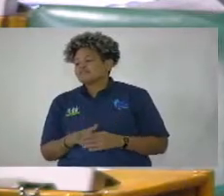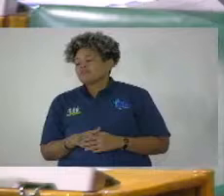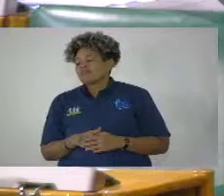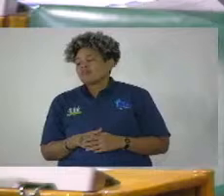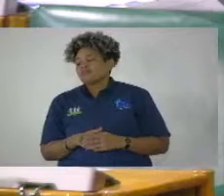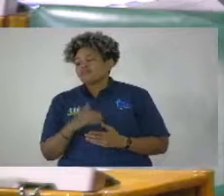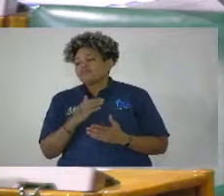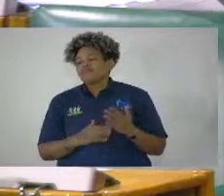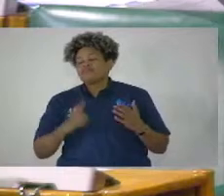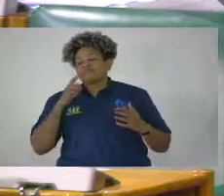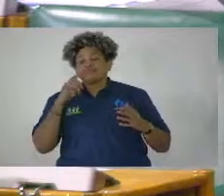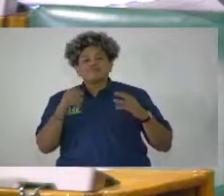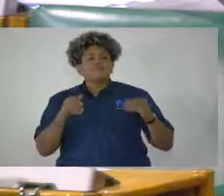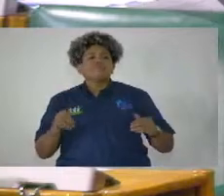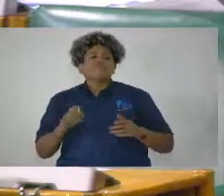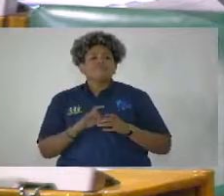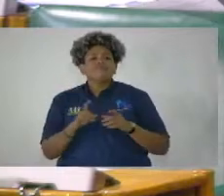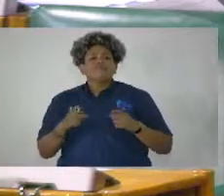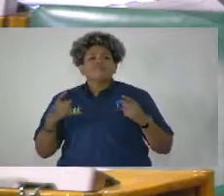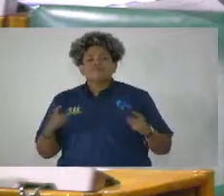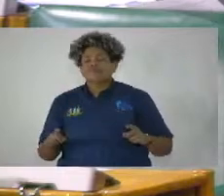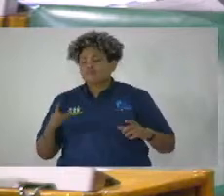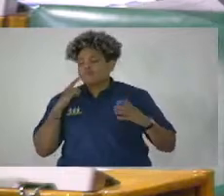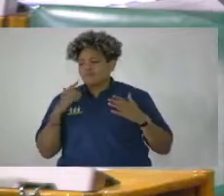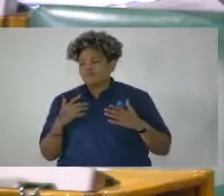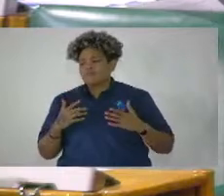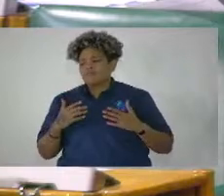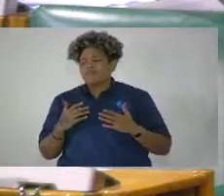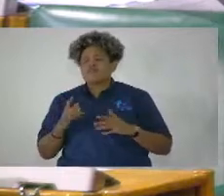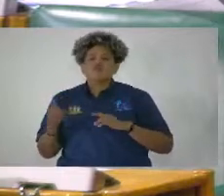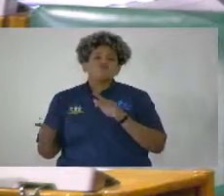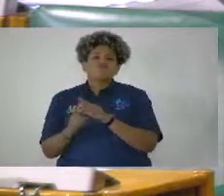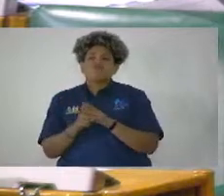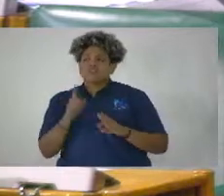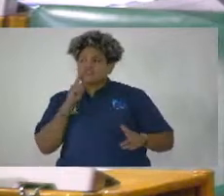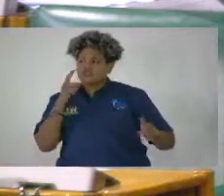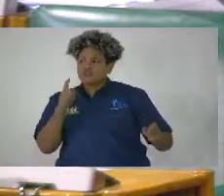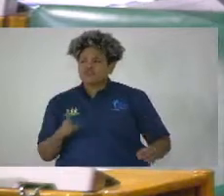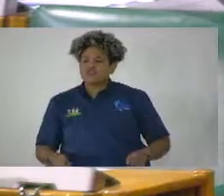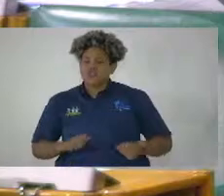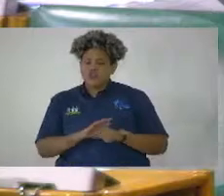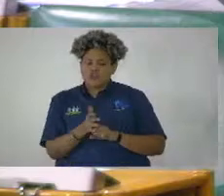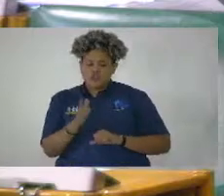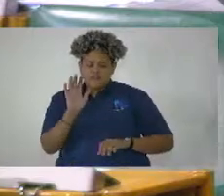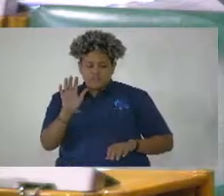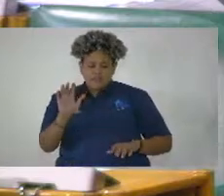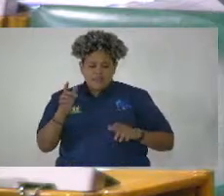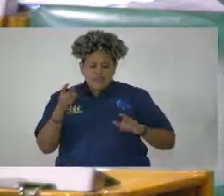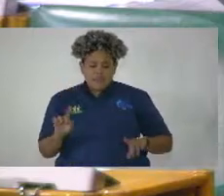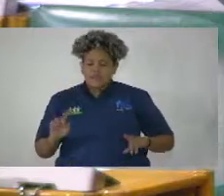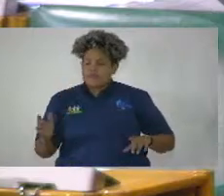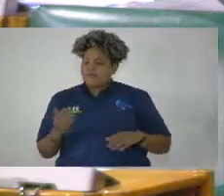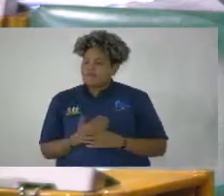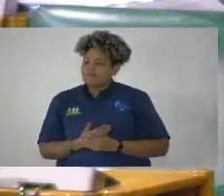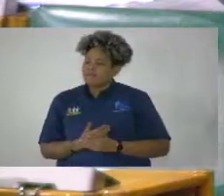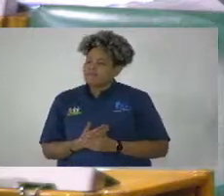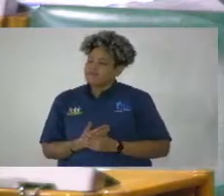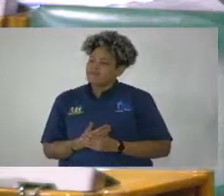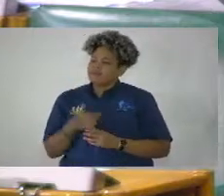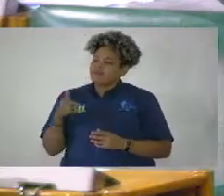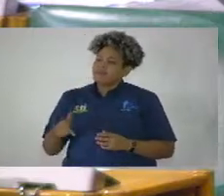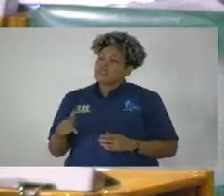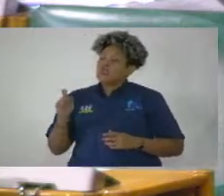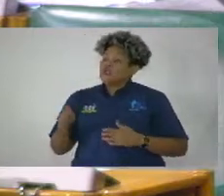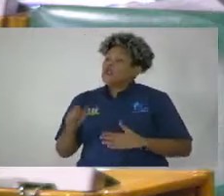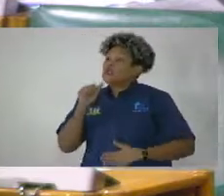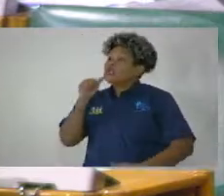some of the expenditure that arose as a result of the COVID-19 pandemic. And this should